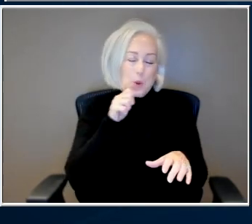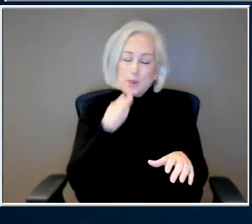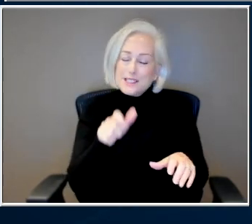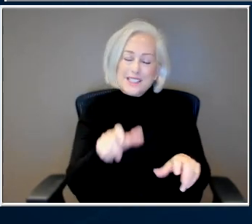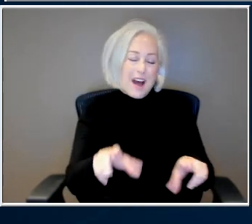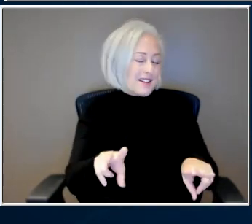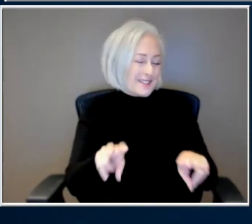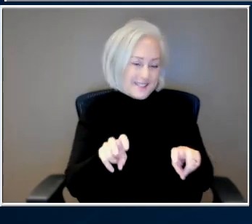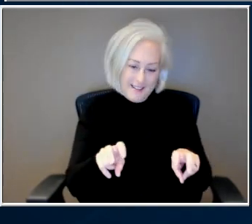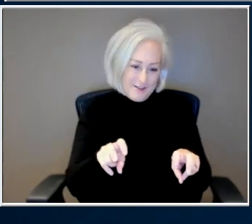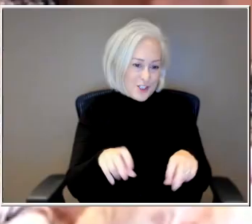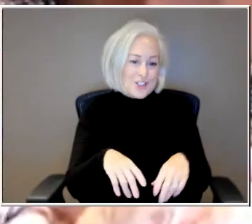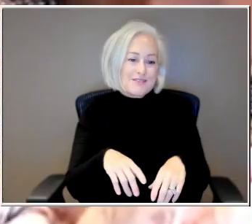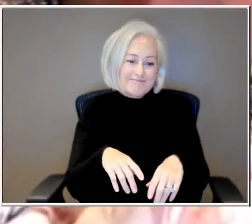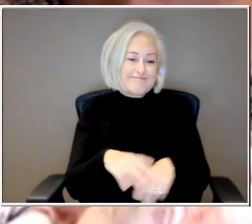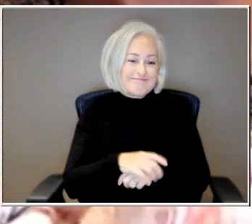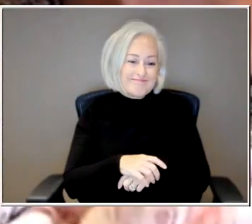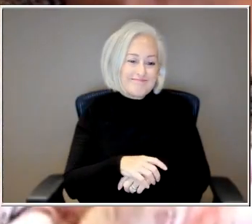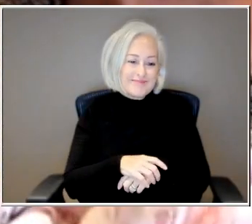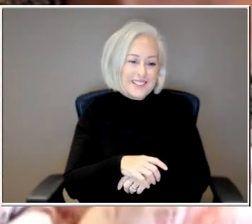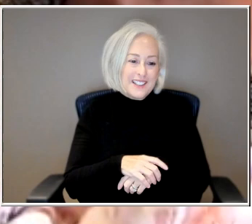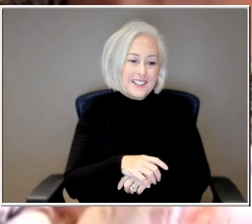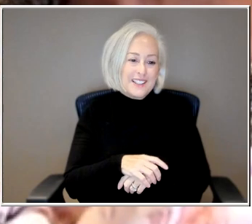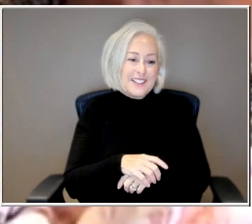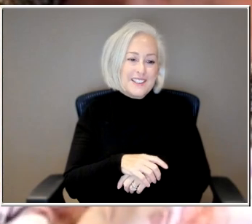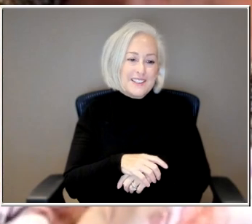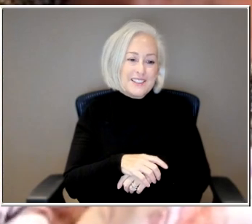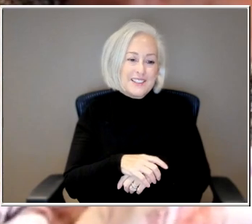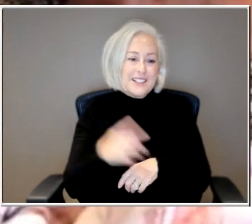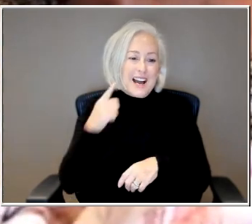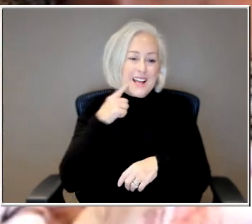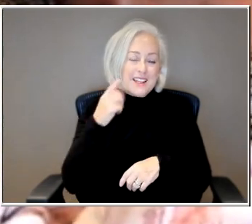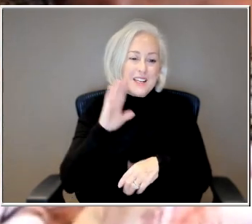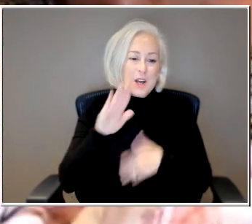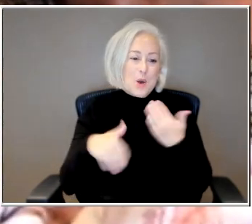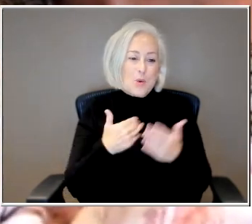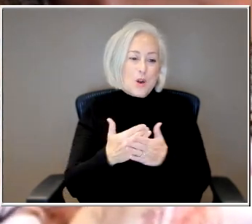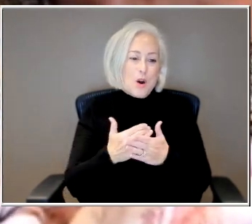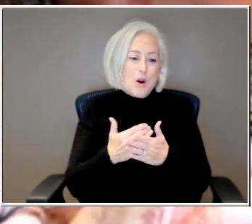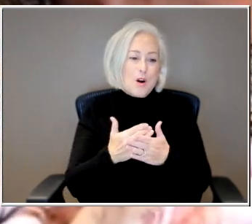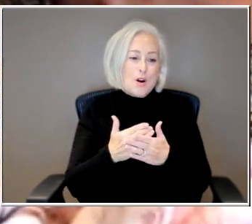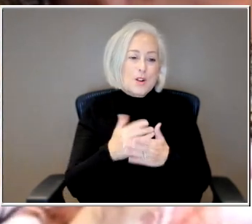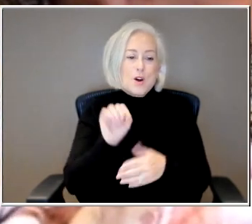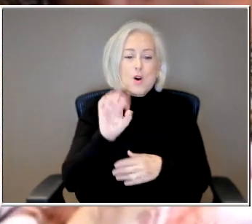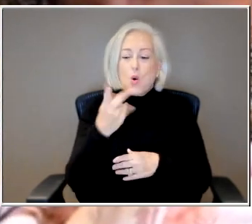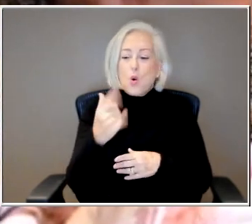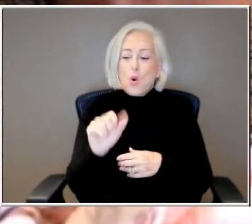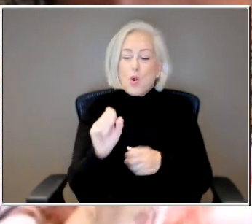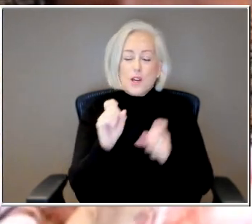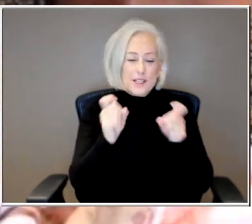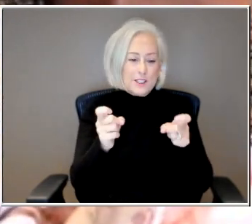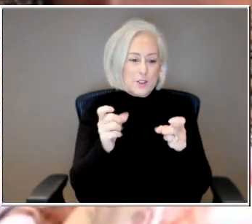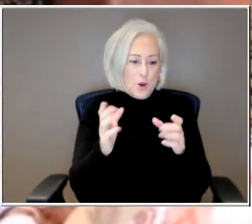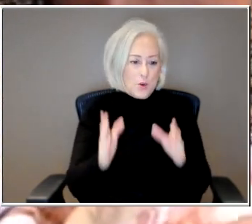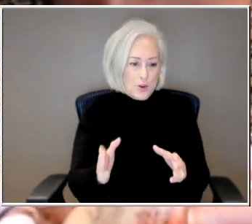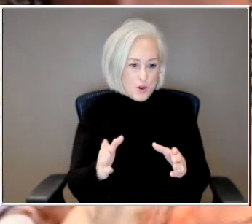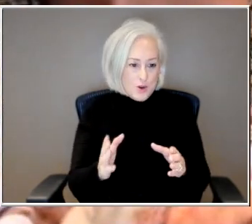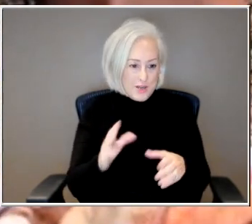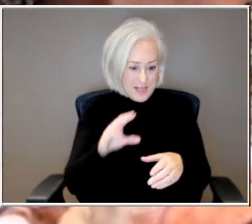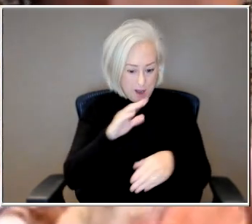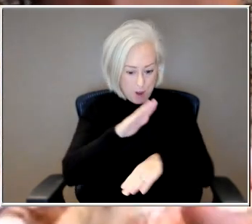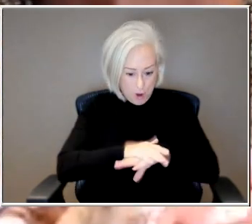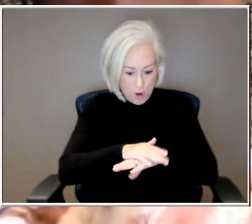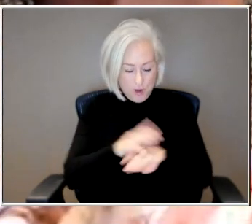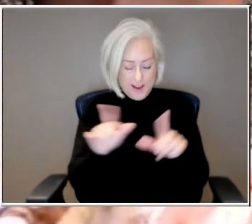what it takes. Our family, I think we're all organ donors on our license, but honestly, none of us, you